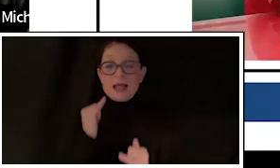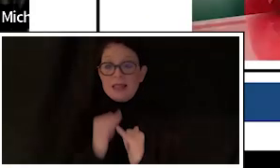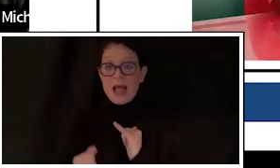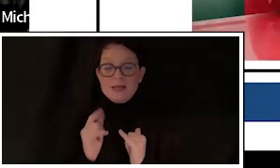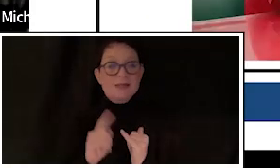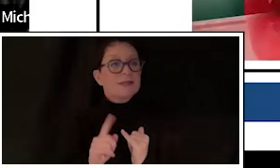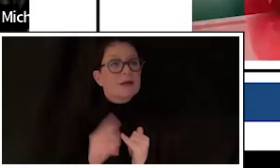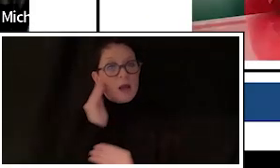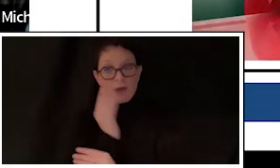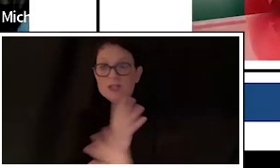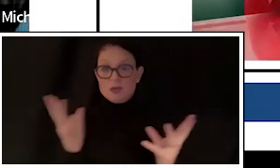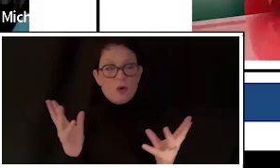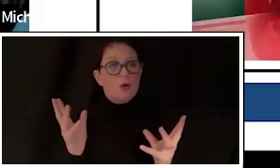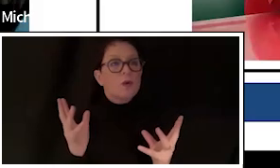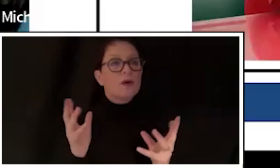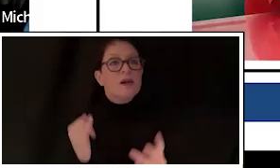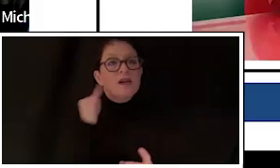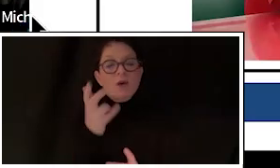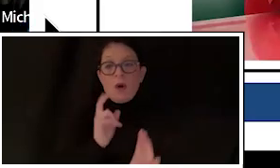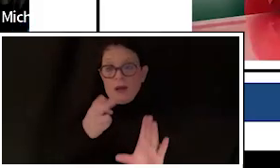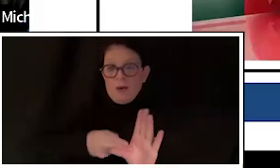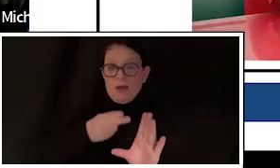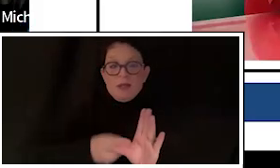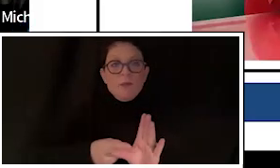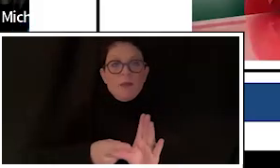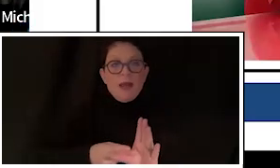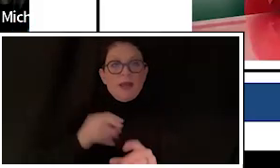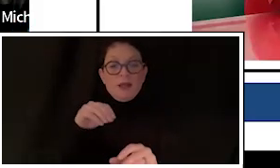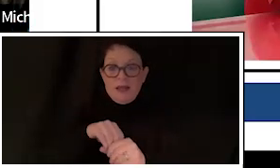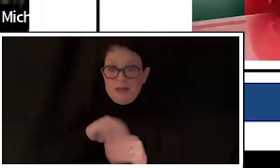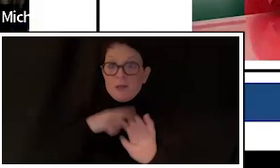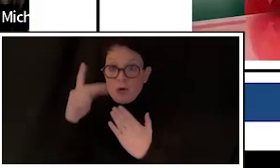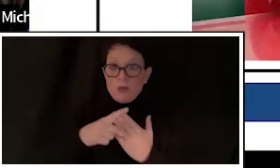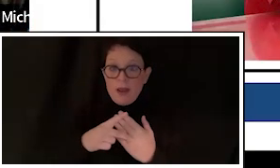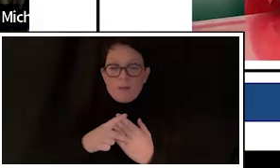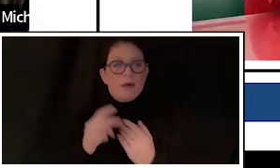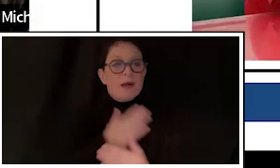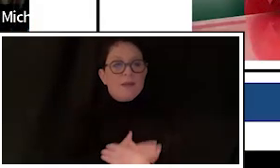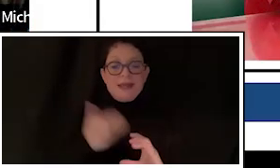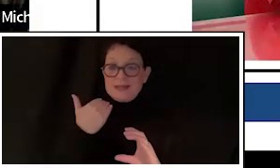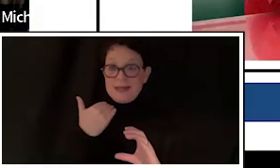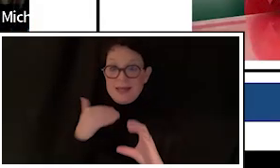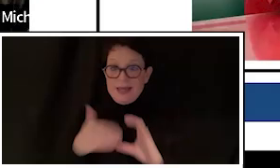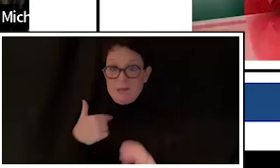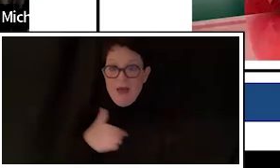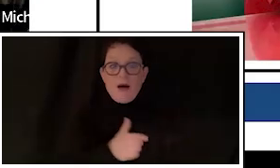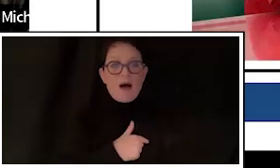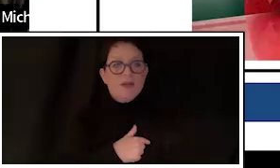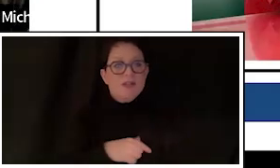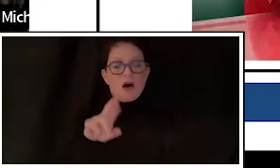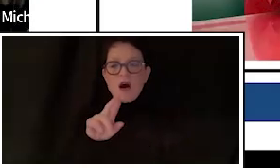Lastly, I'll share that if you want to participate in this initiative, please email us